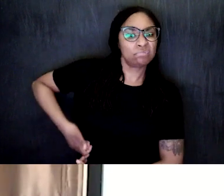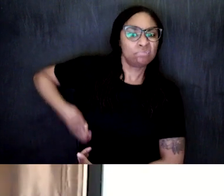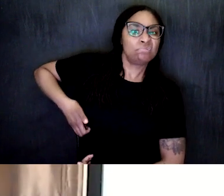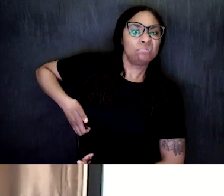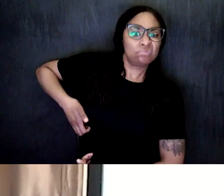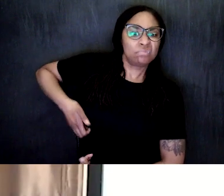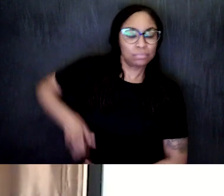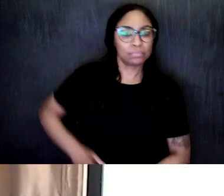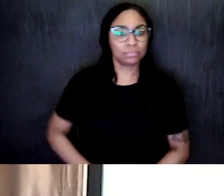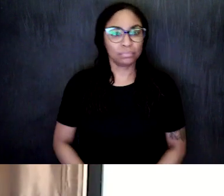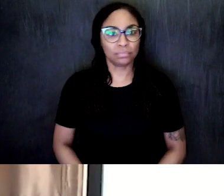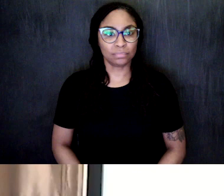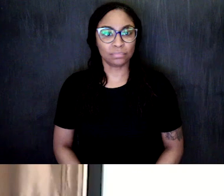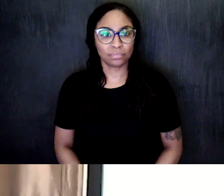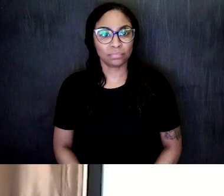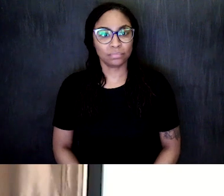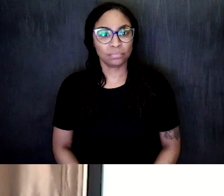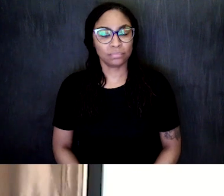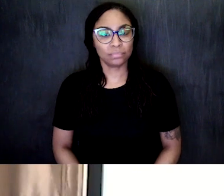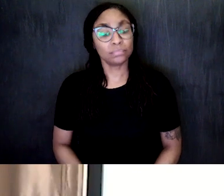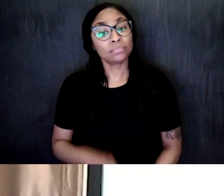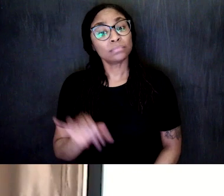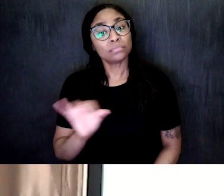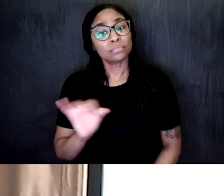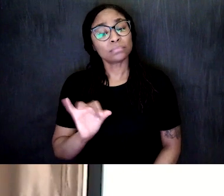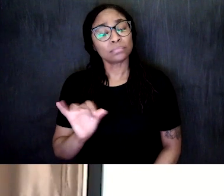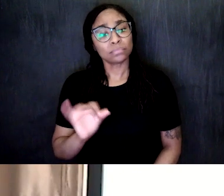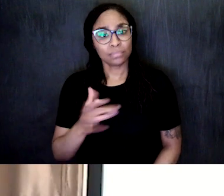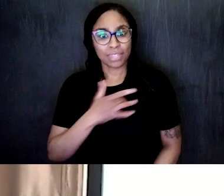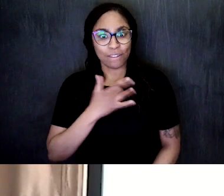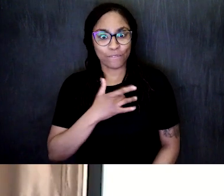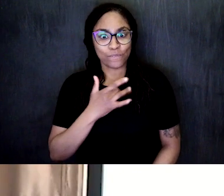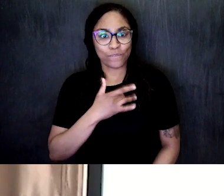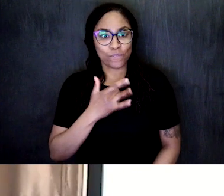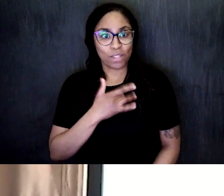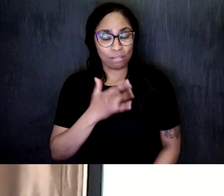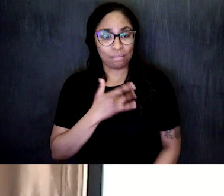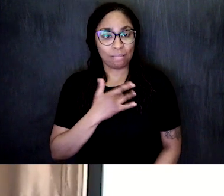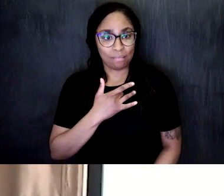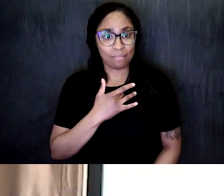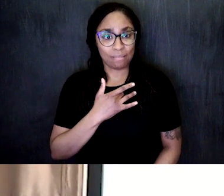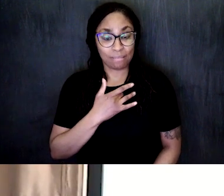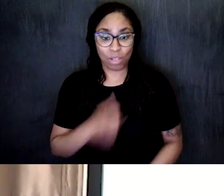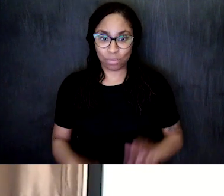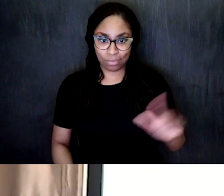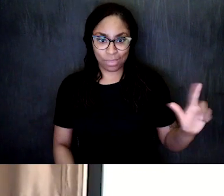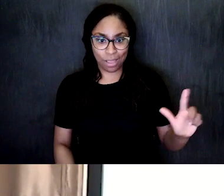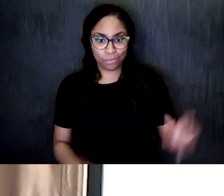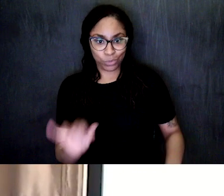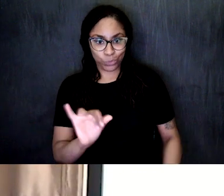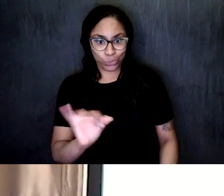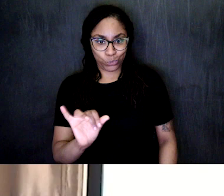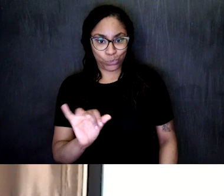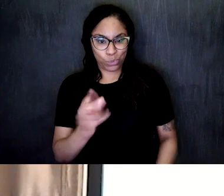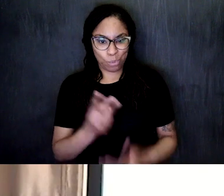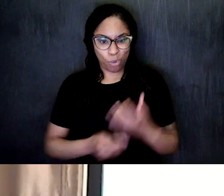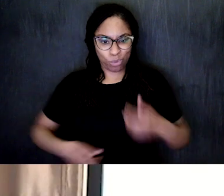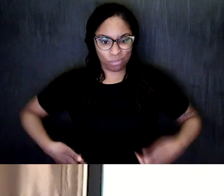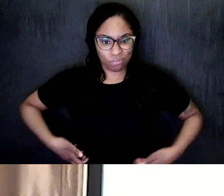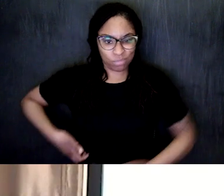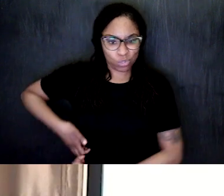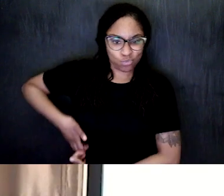arch, right? So really about pulling on the strap and also feeling that stretch even in the left side of the body.